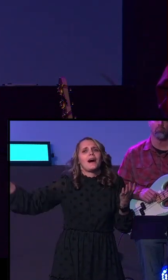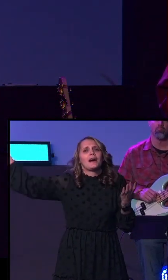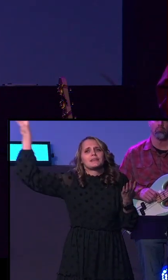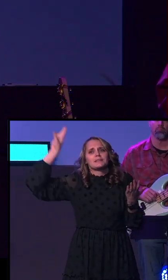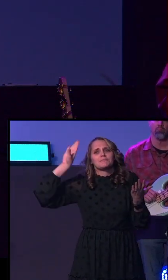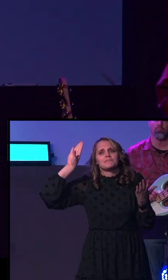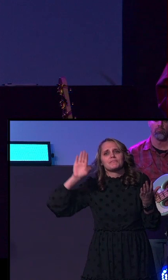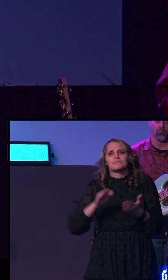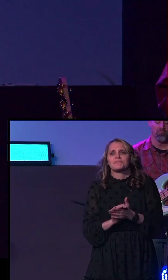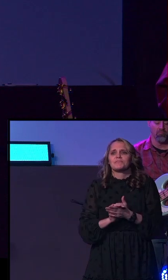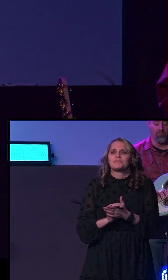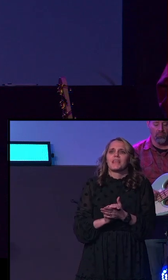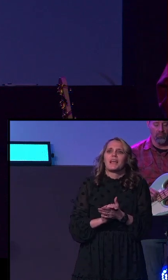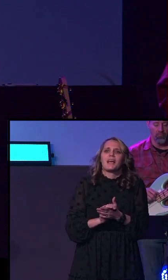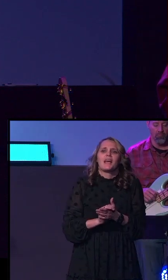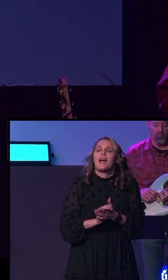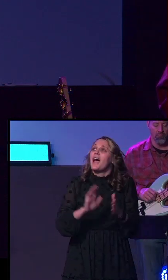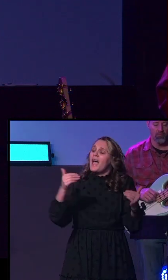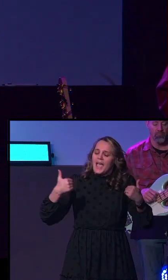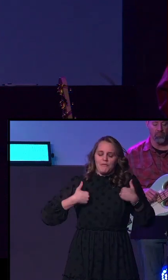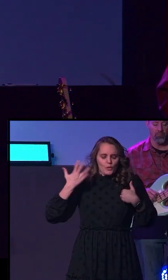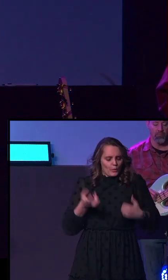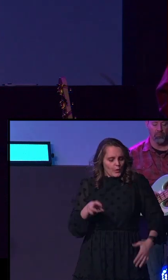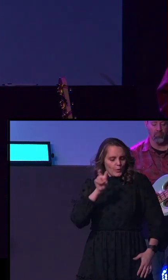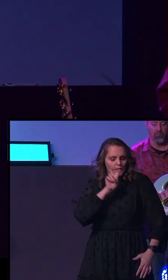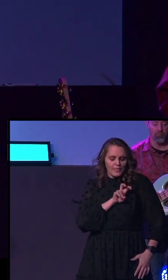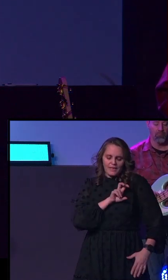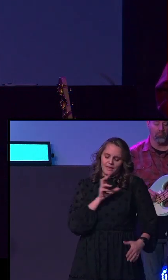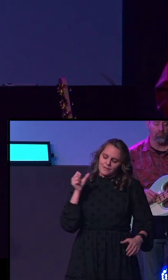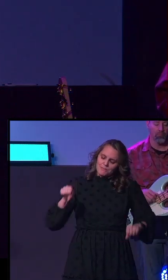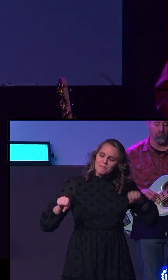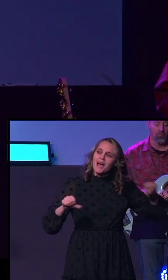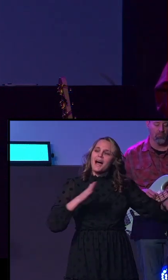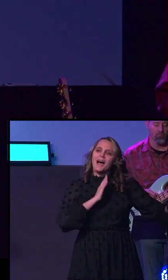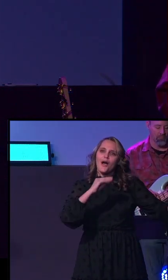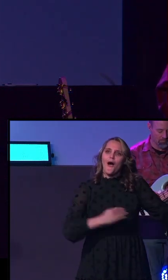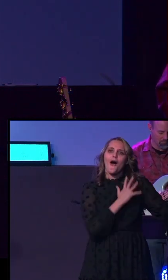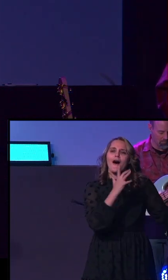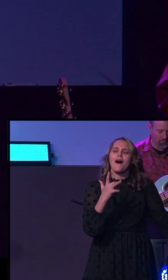Have your throne within me.